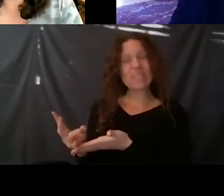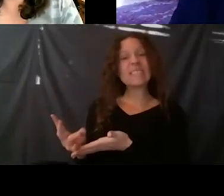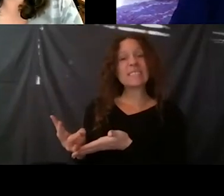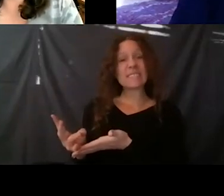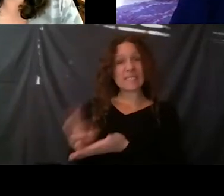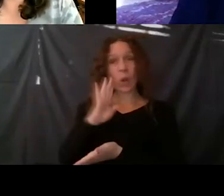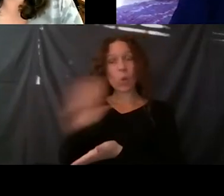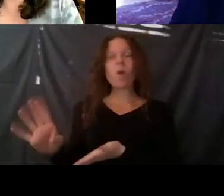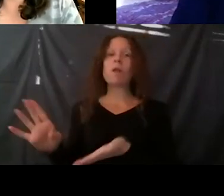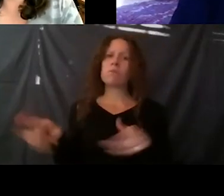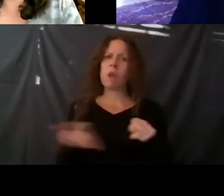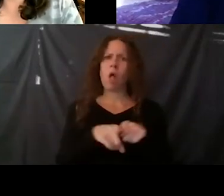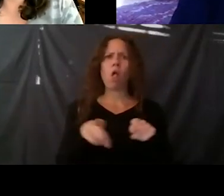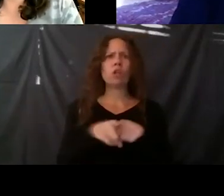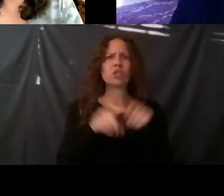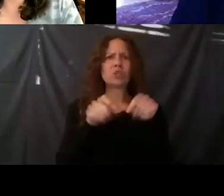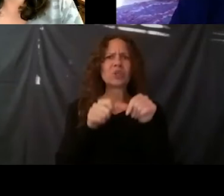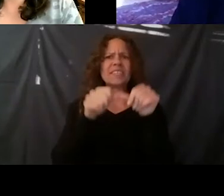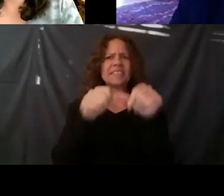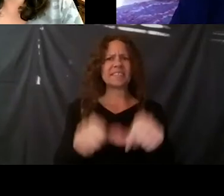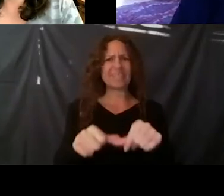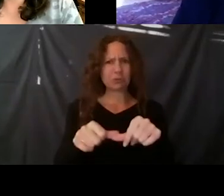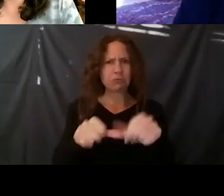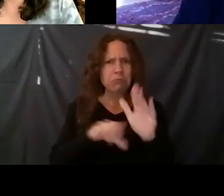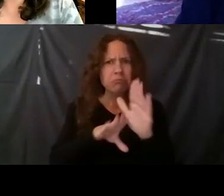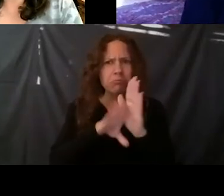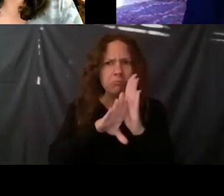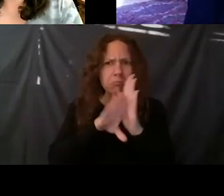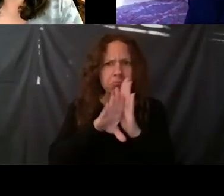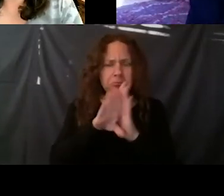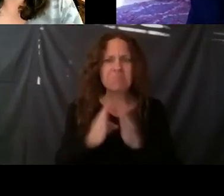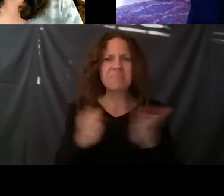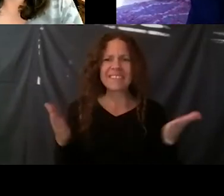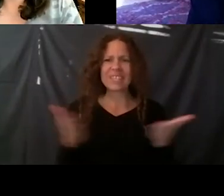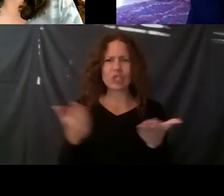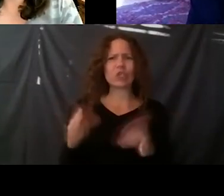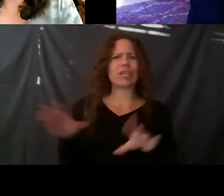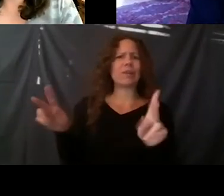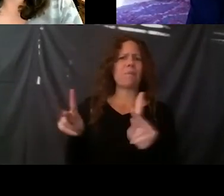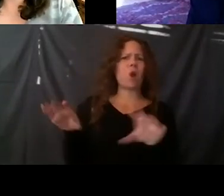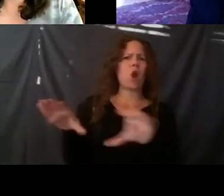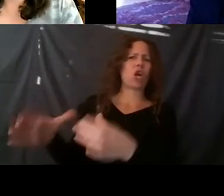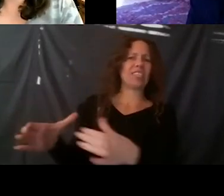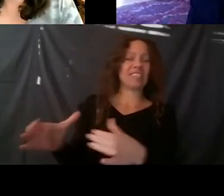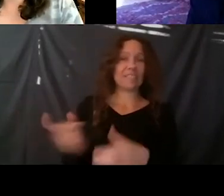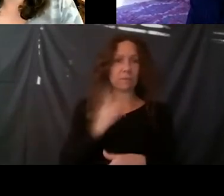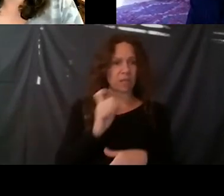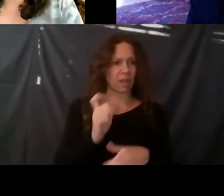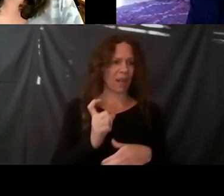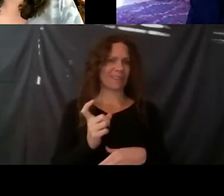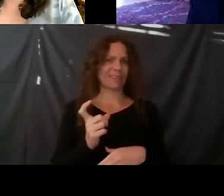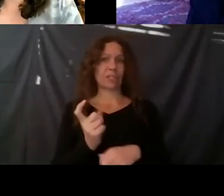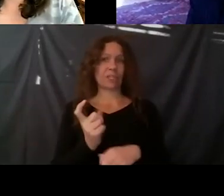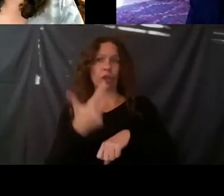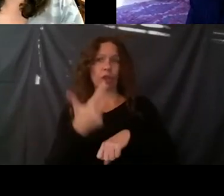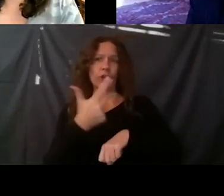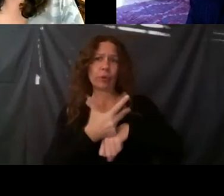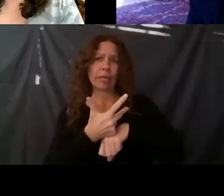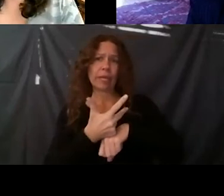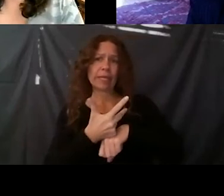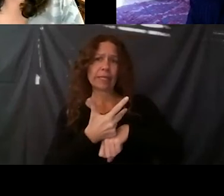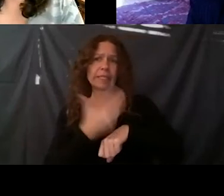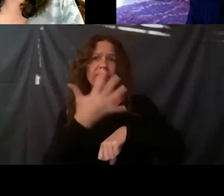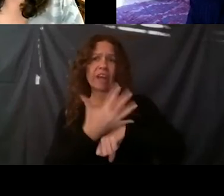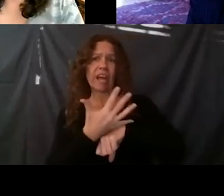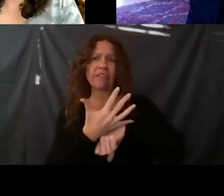And then we continue to build within the party because what do they say? It's 3 days, 5 days, 10 days,